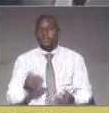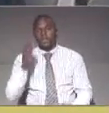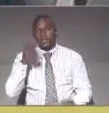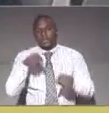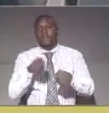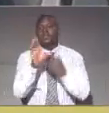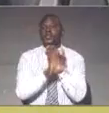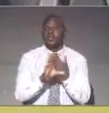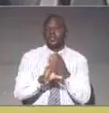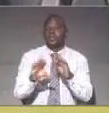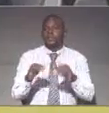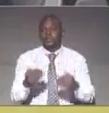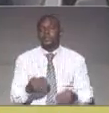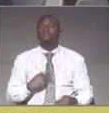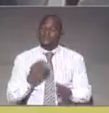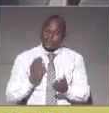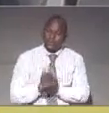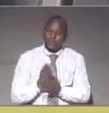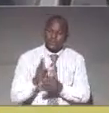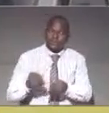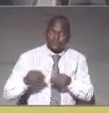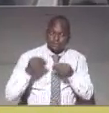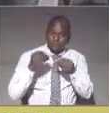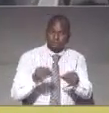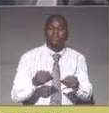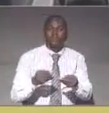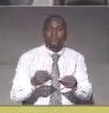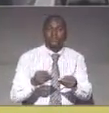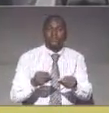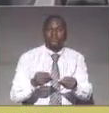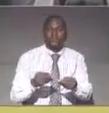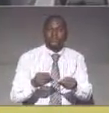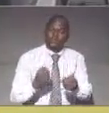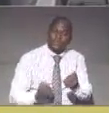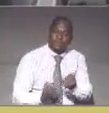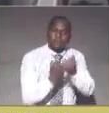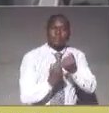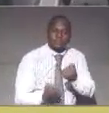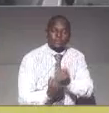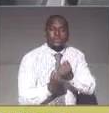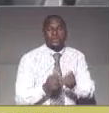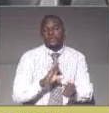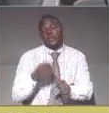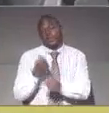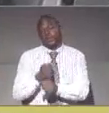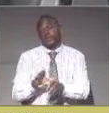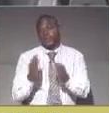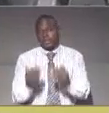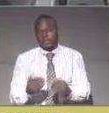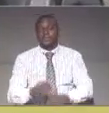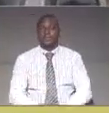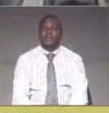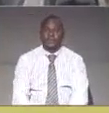this country. So he deserves, he deserves any help, That's what we're doing.